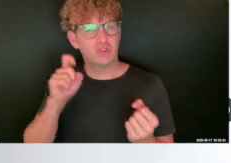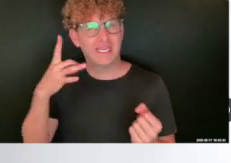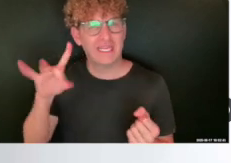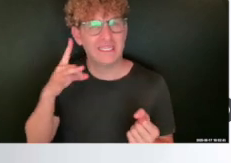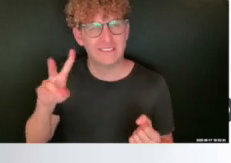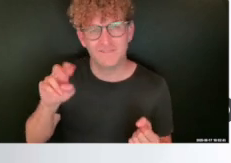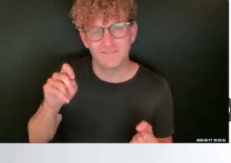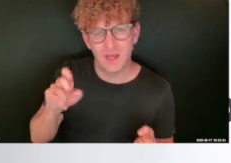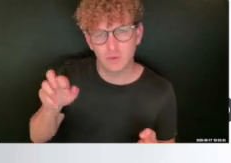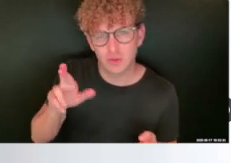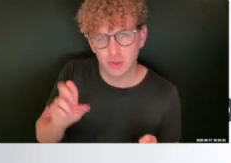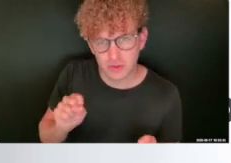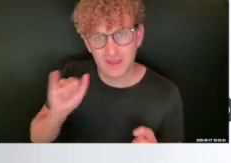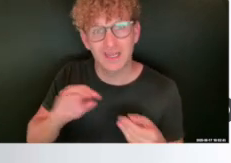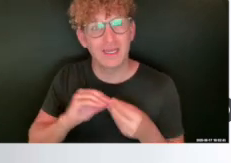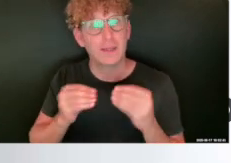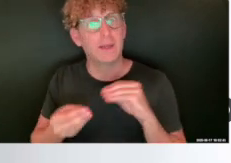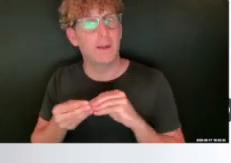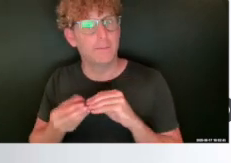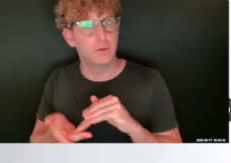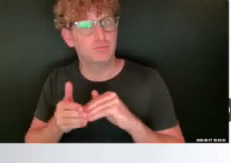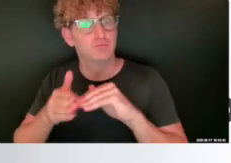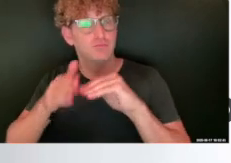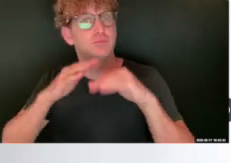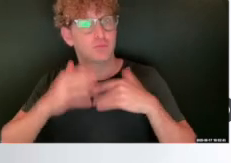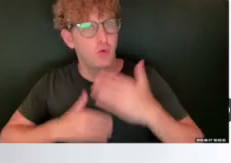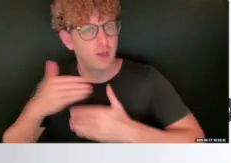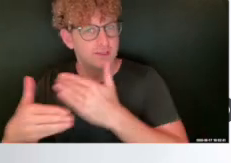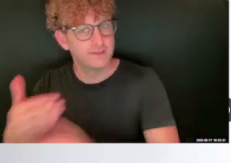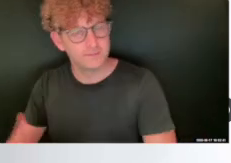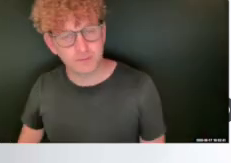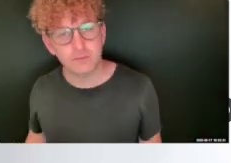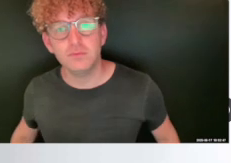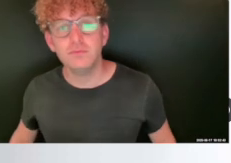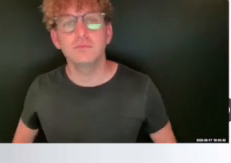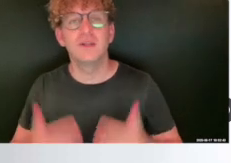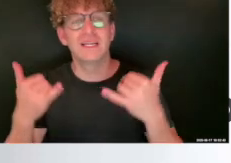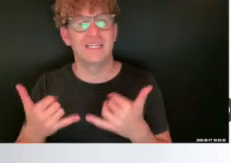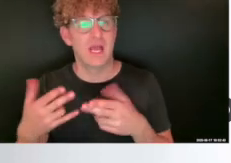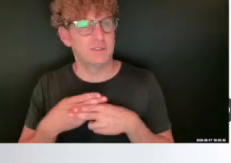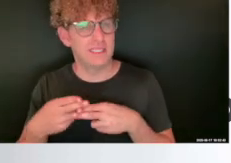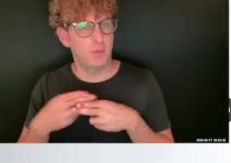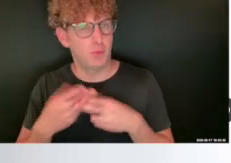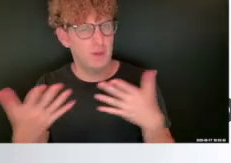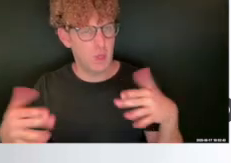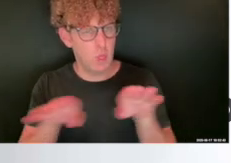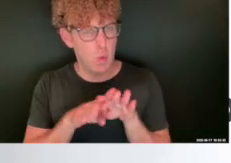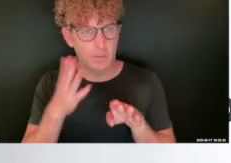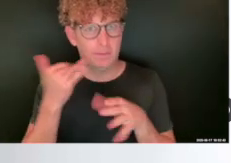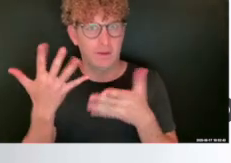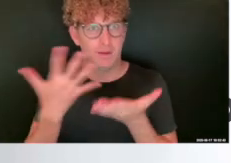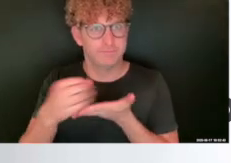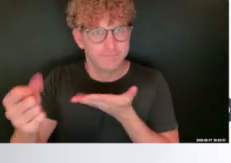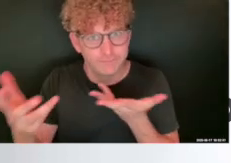support innovative projects. Over the last year, staff has explored new solutions to barriers small